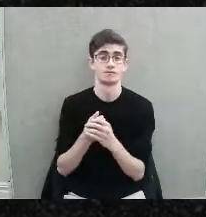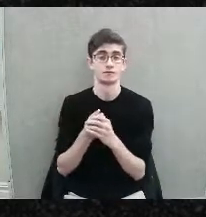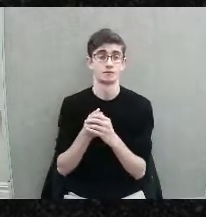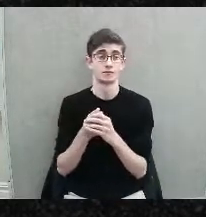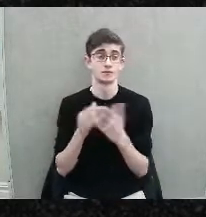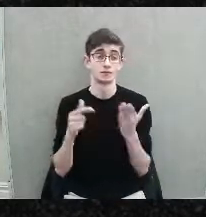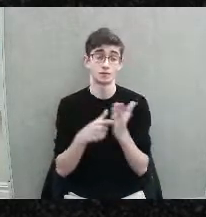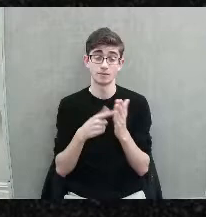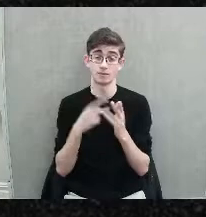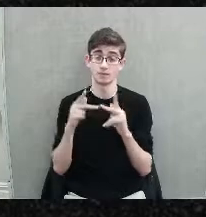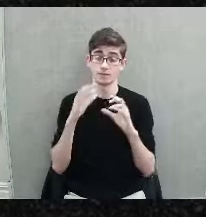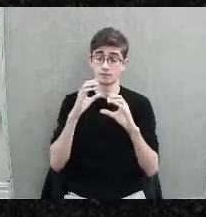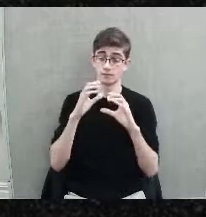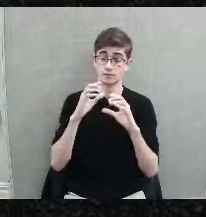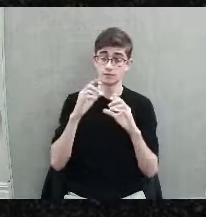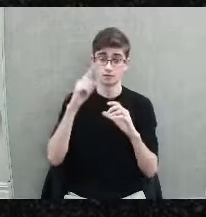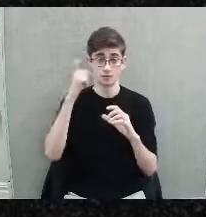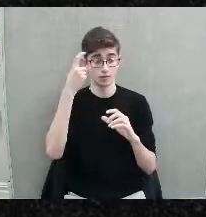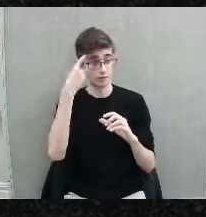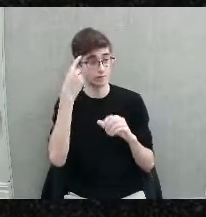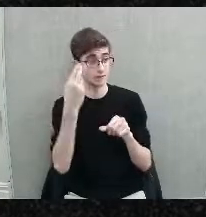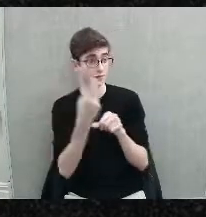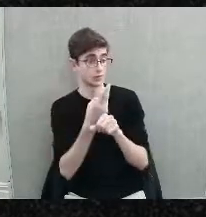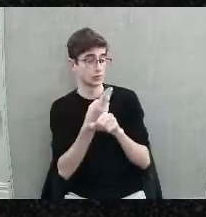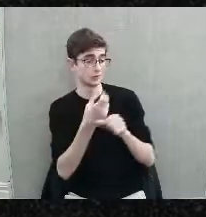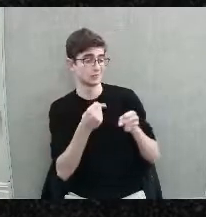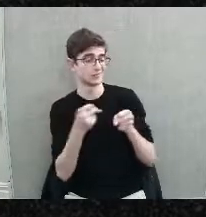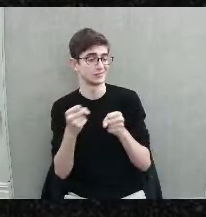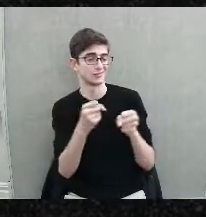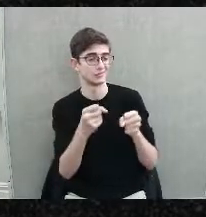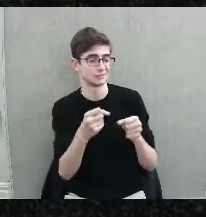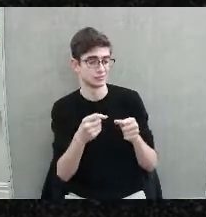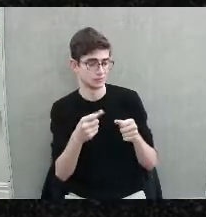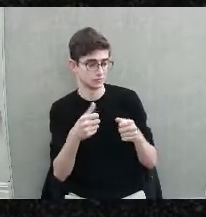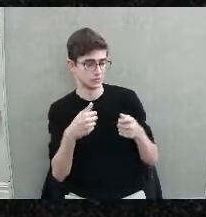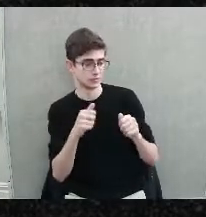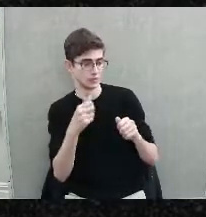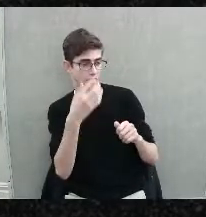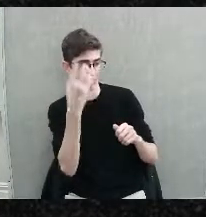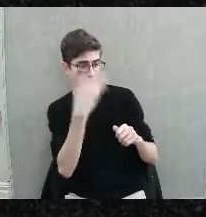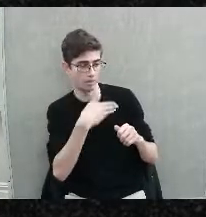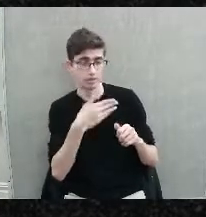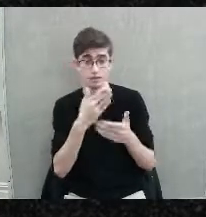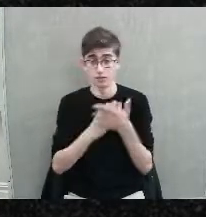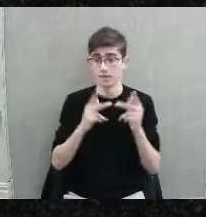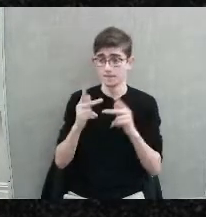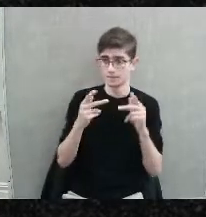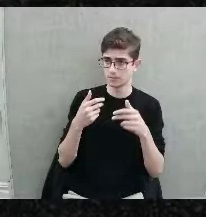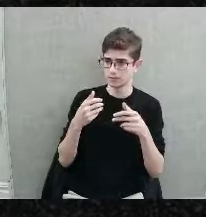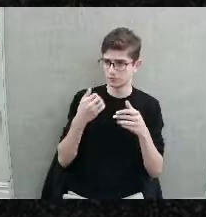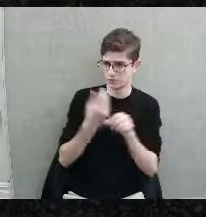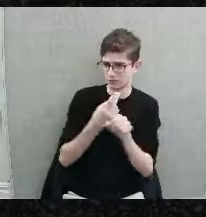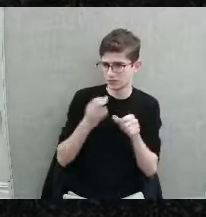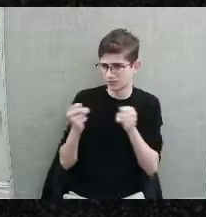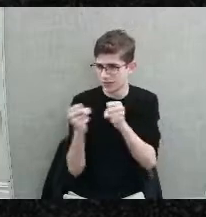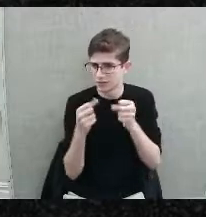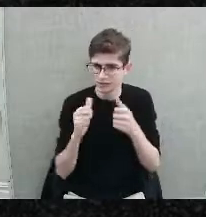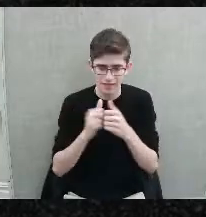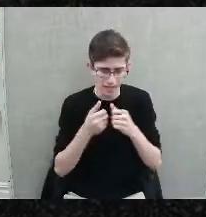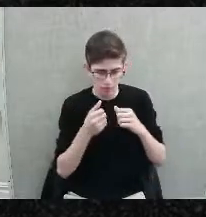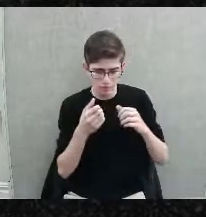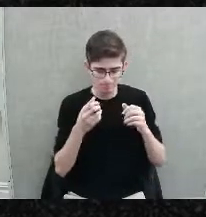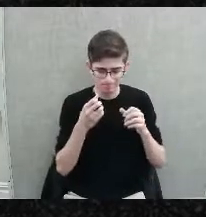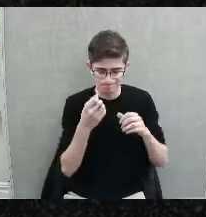intelligent way, used strategically to be recognized in terms of their actual suffering and how to